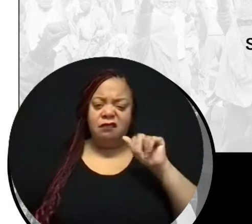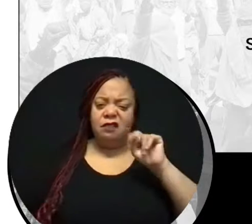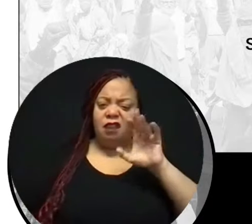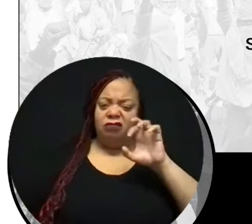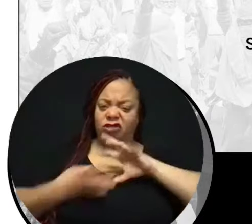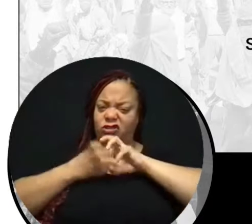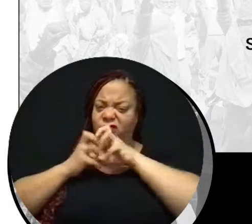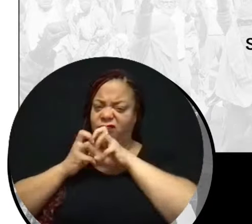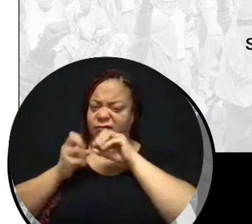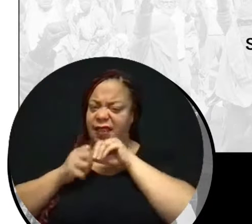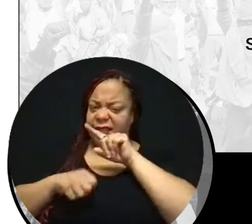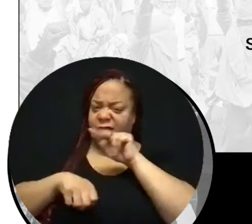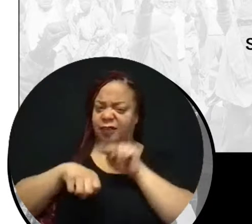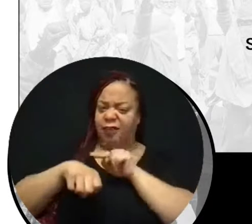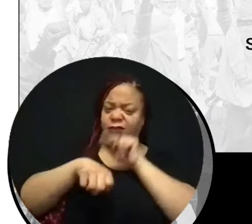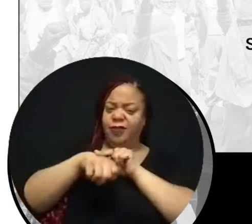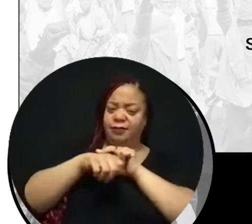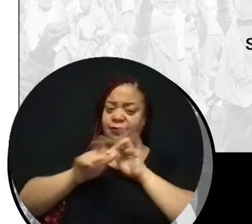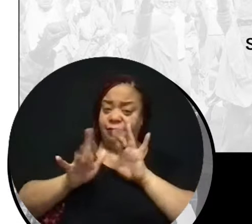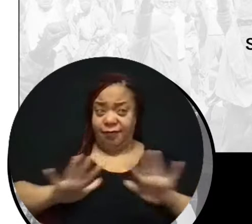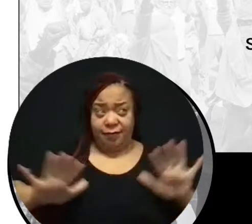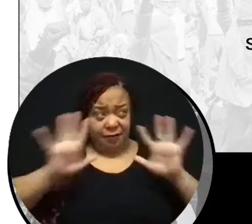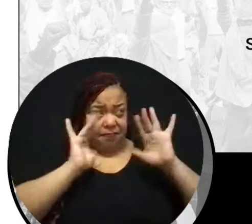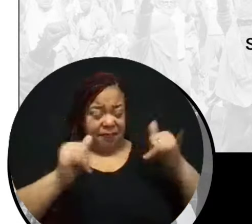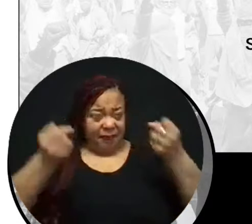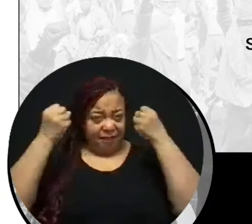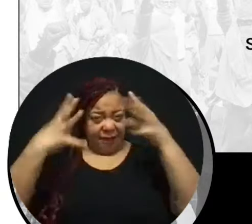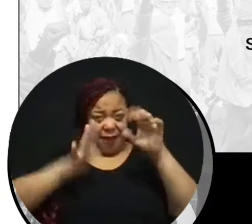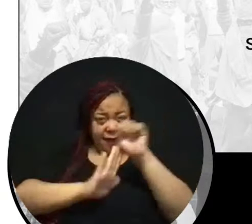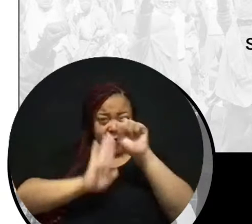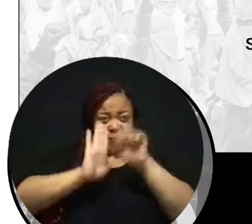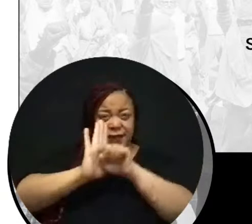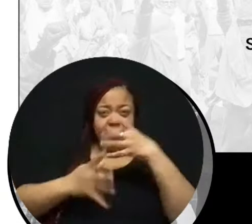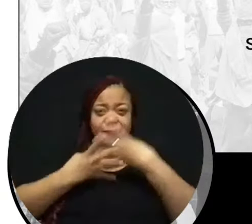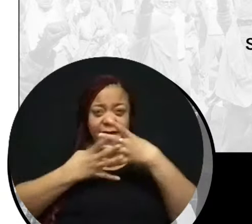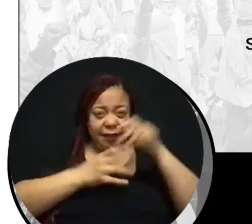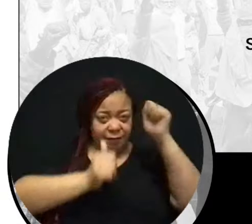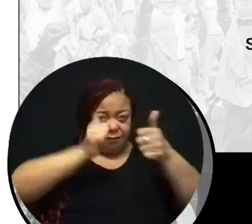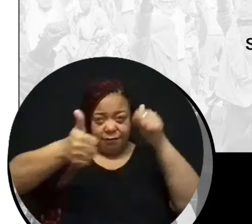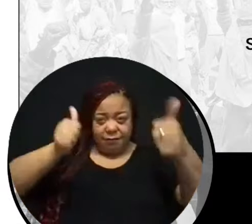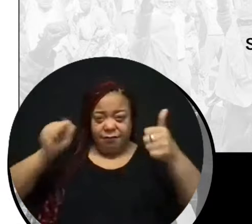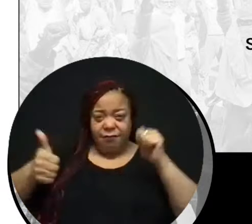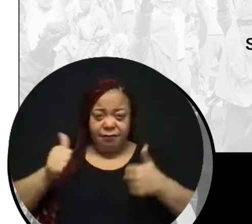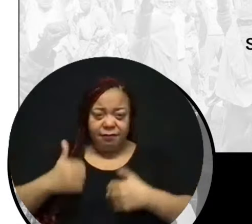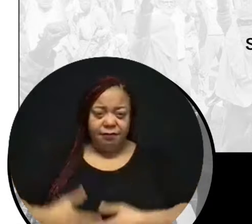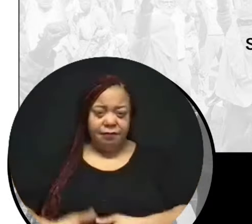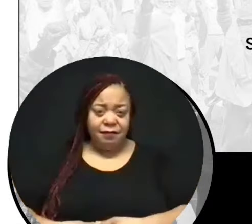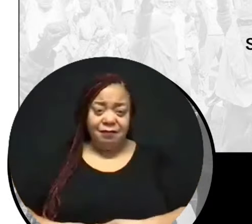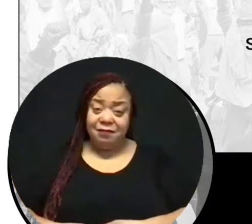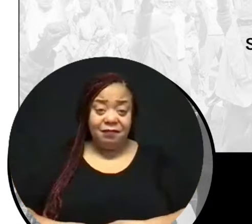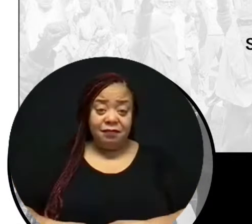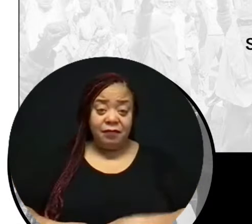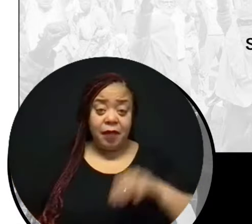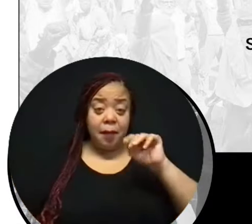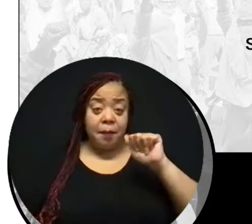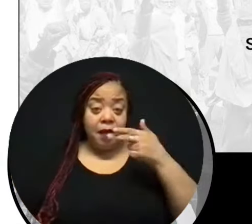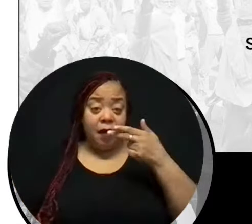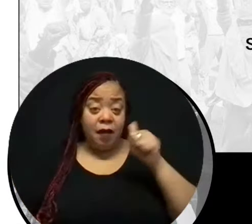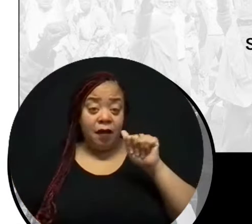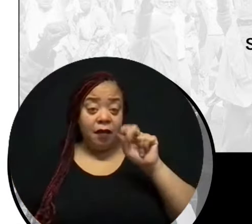Township, coupled with two other federal facilities in the surrounding area, Allenwood and